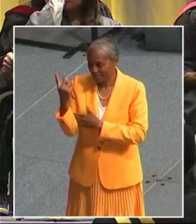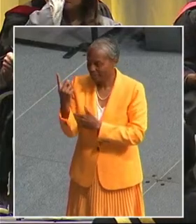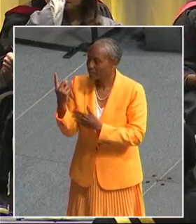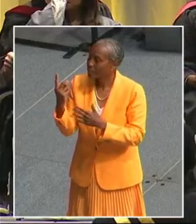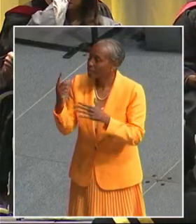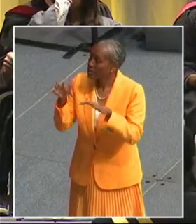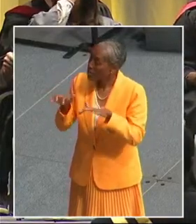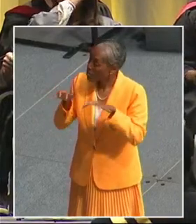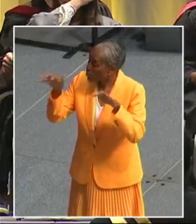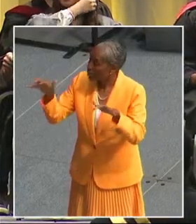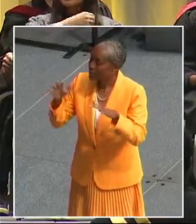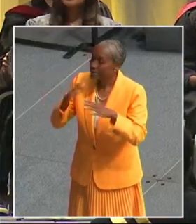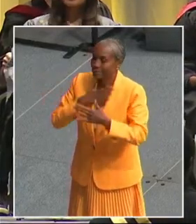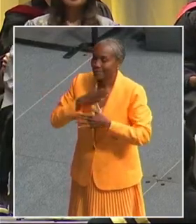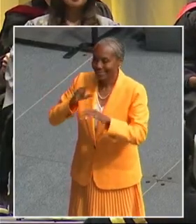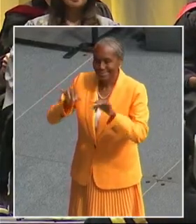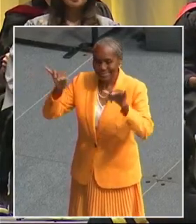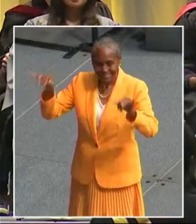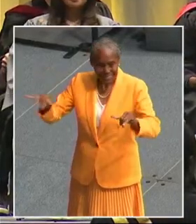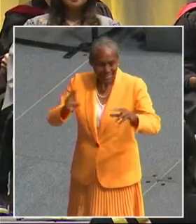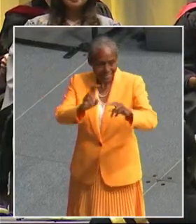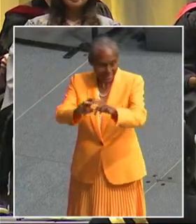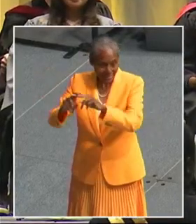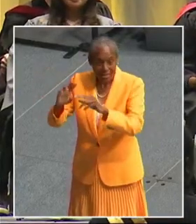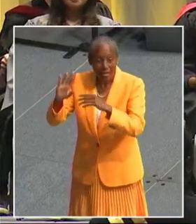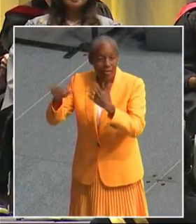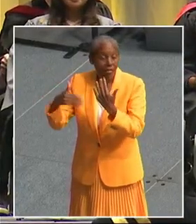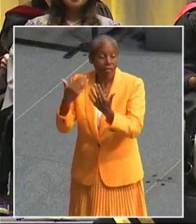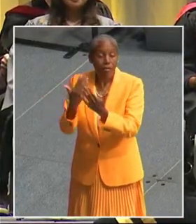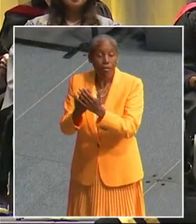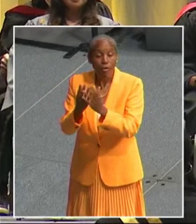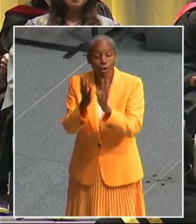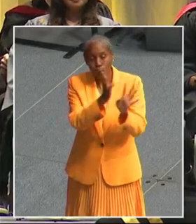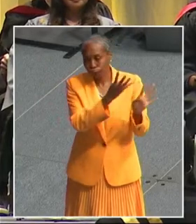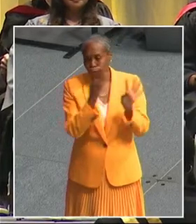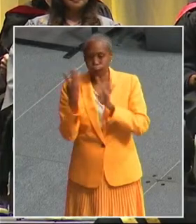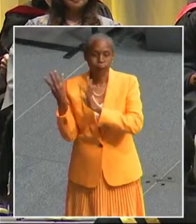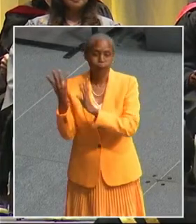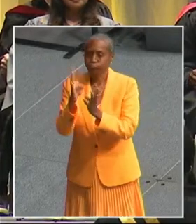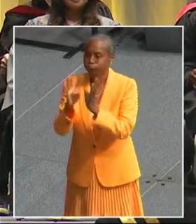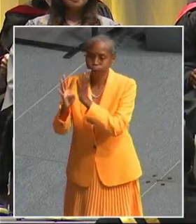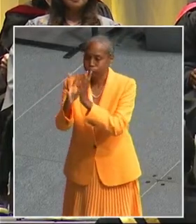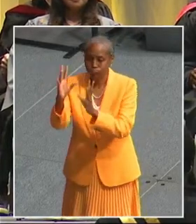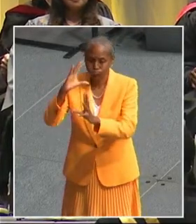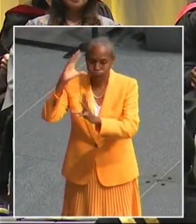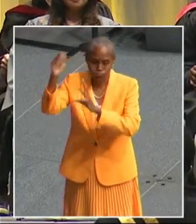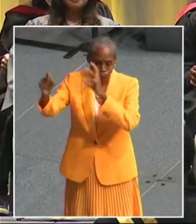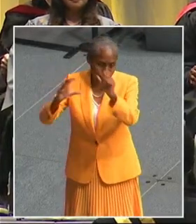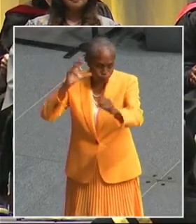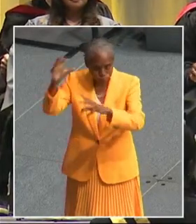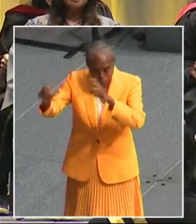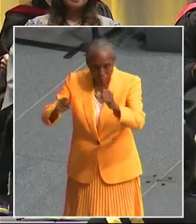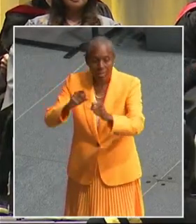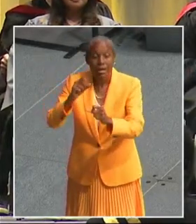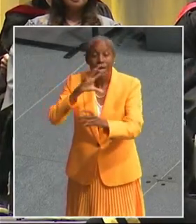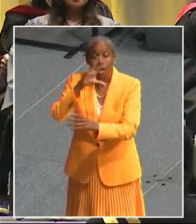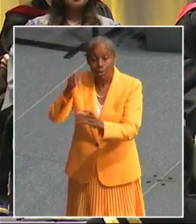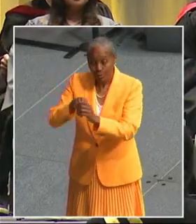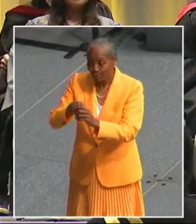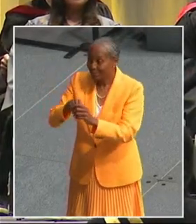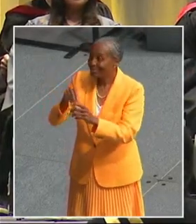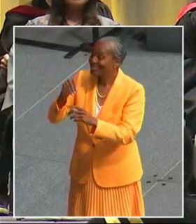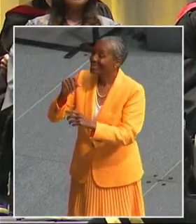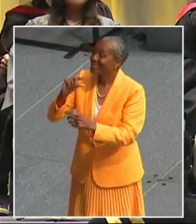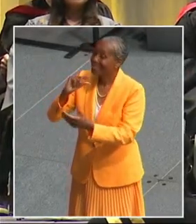Audience, I'd ask that you please remain in your seats until the recessional has completed, which will include our platform guests, then